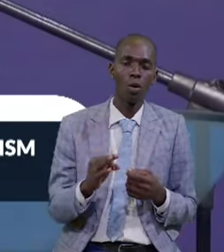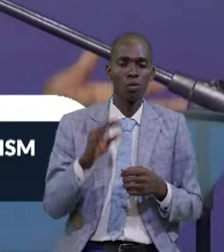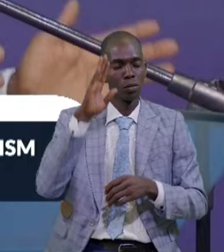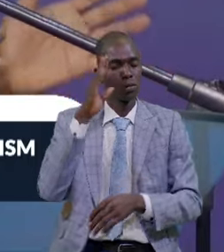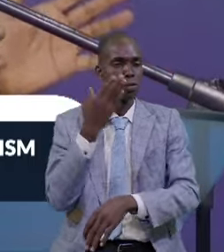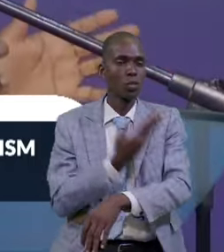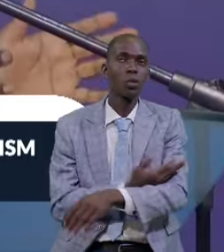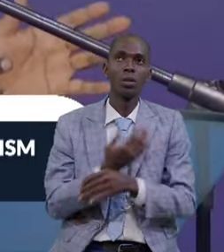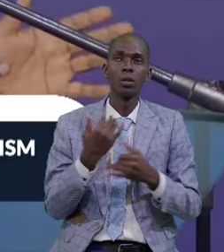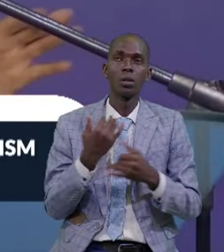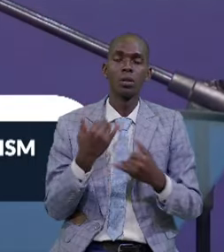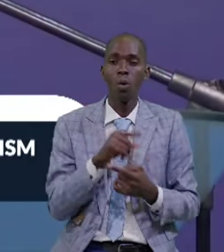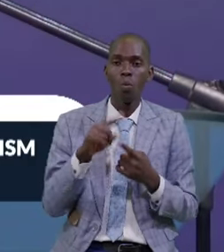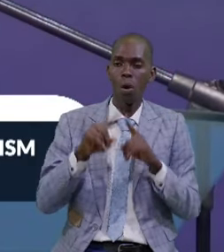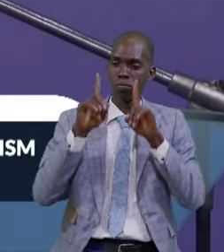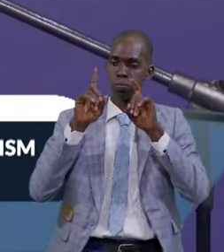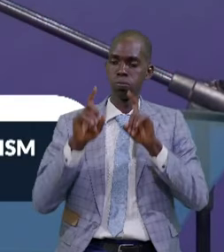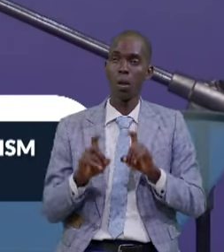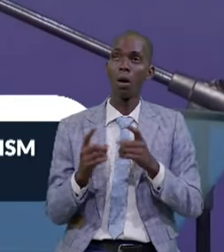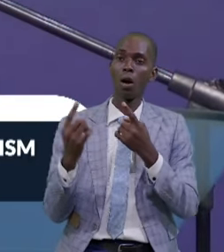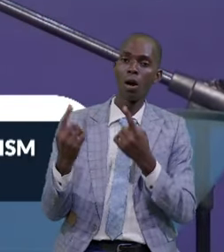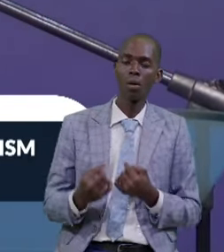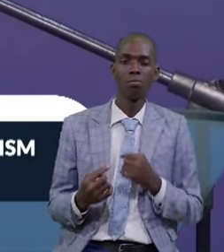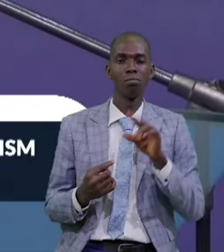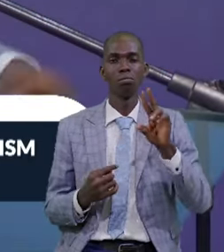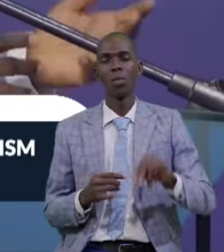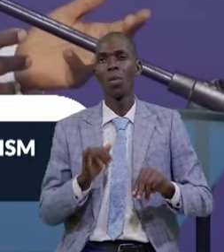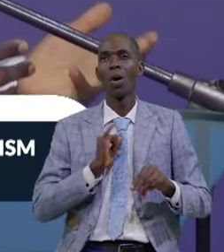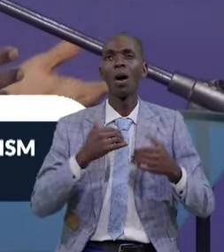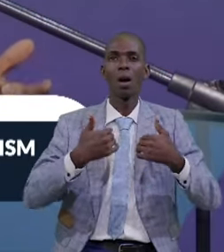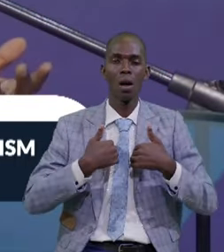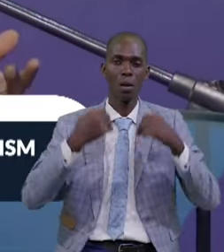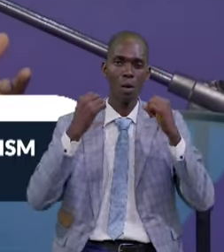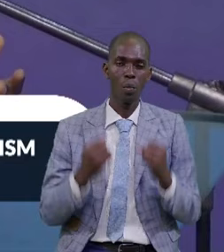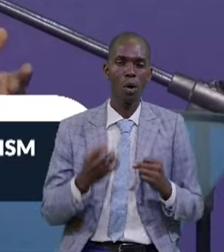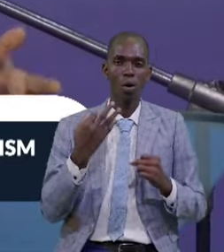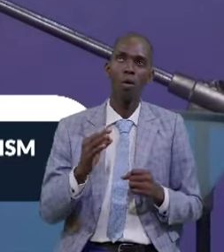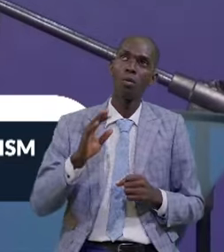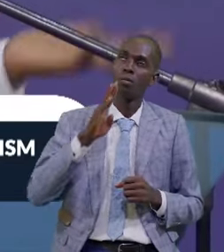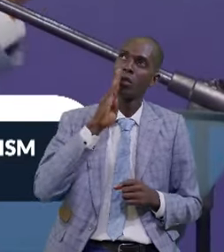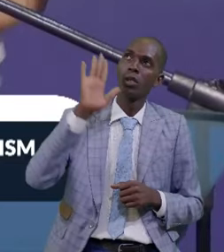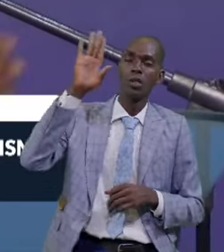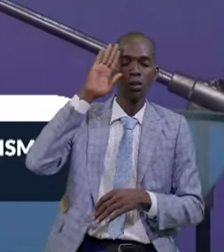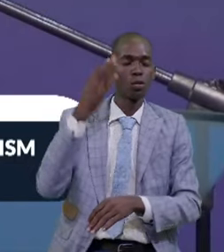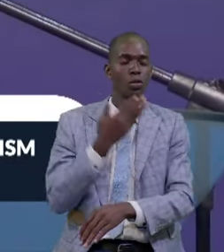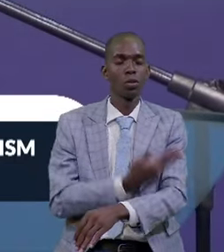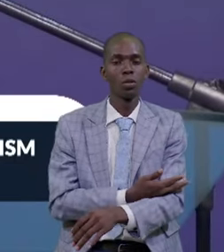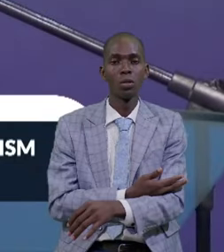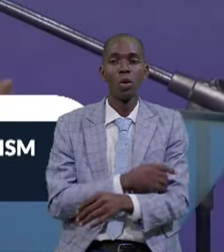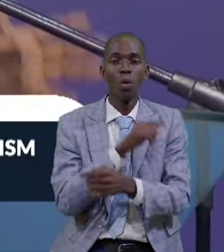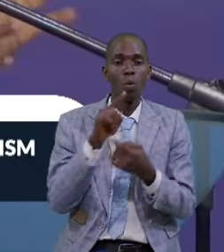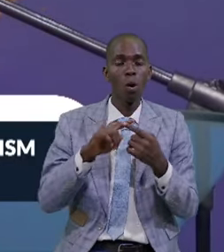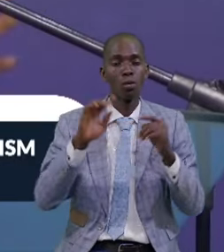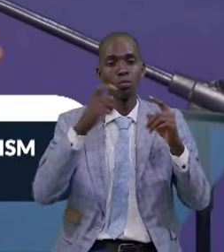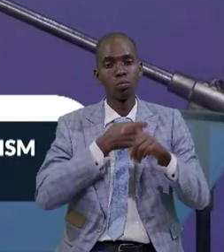come, I have the power of sonship already. When persecution and trouble, when they